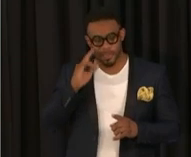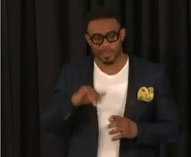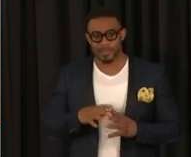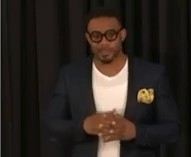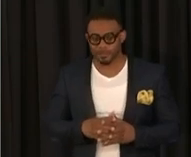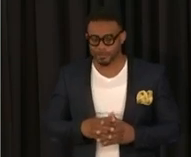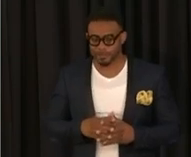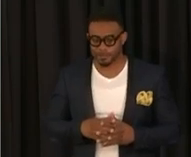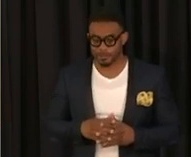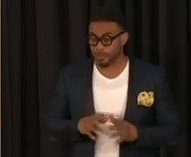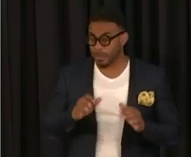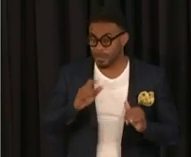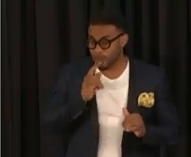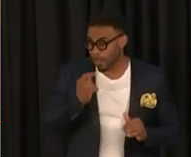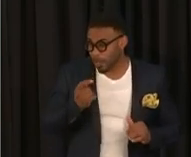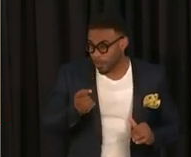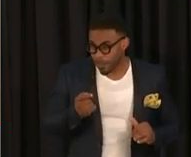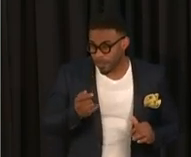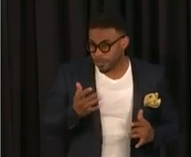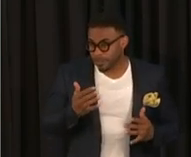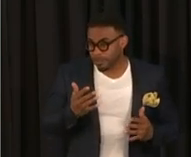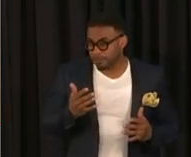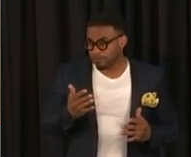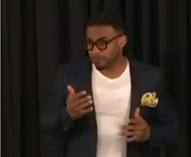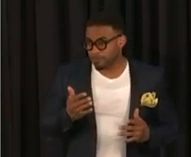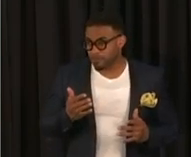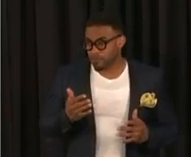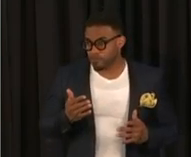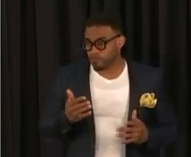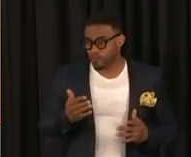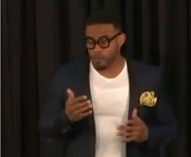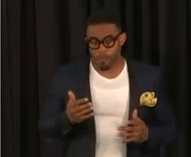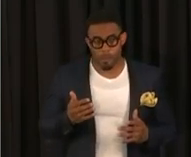that it can be a little bit,